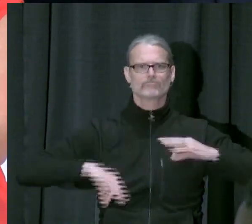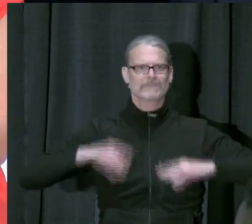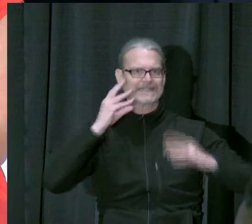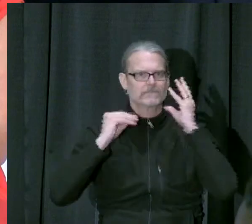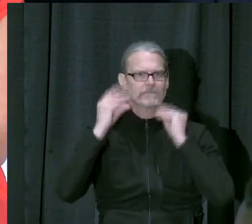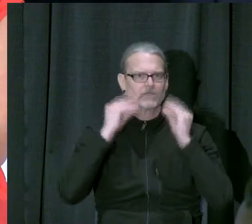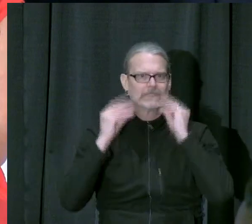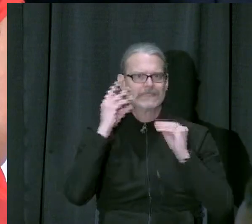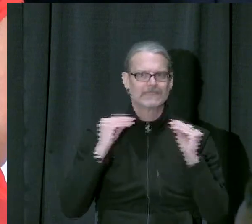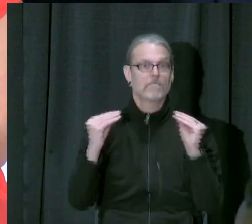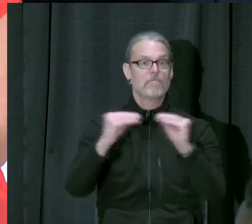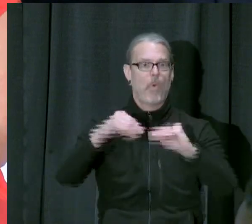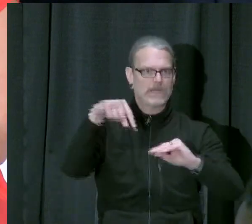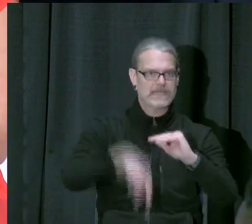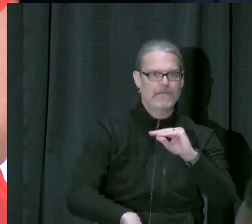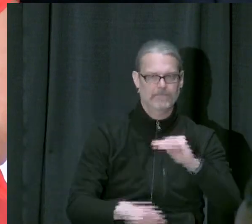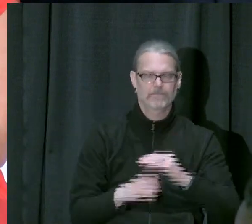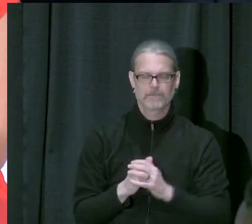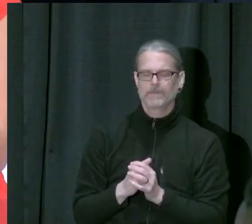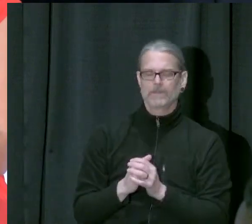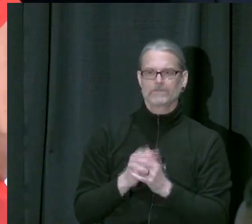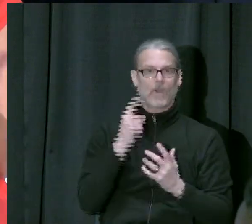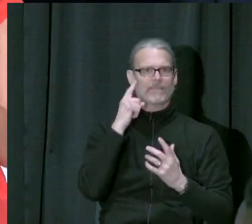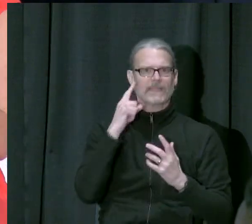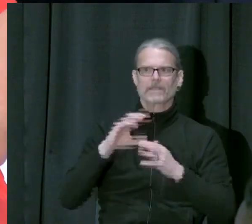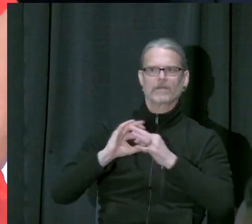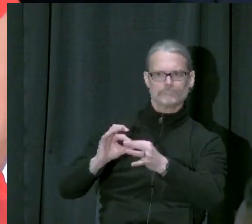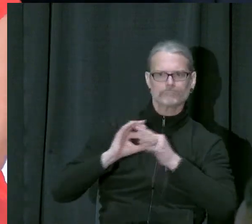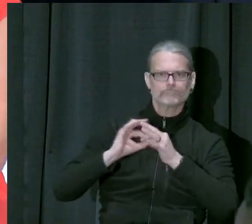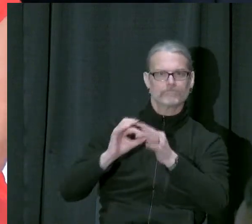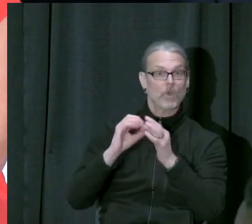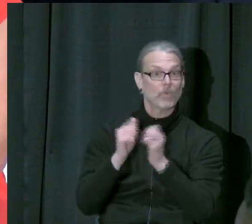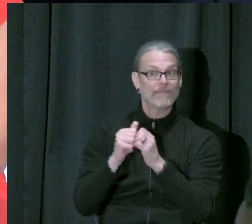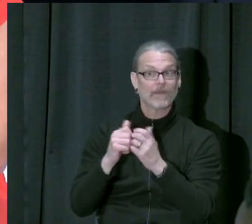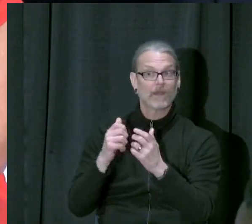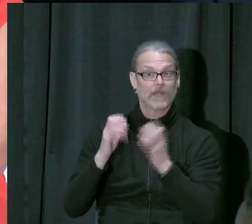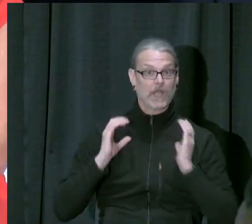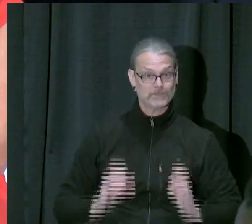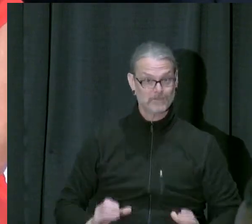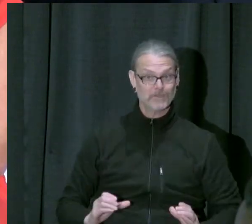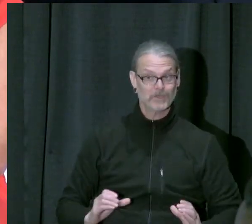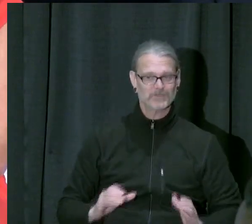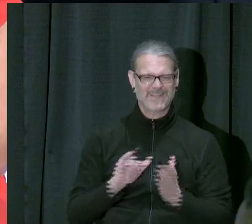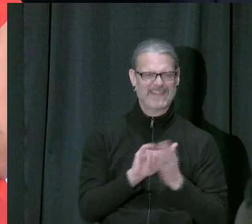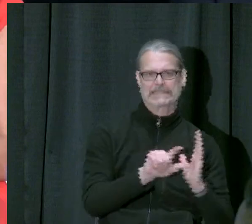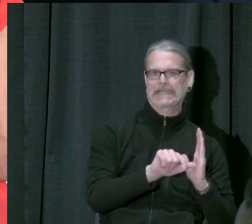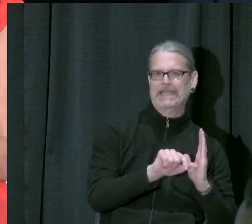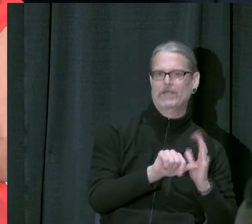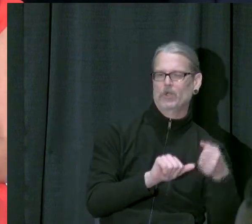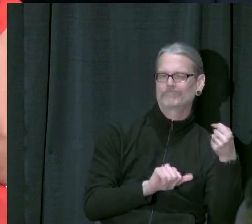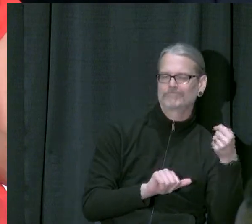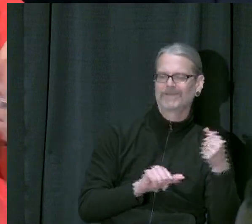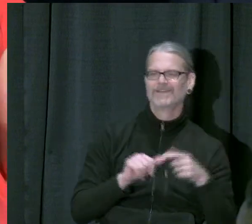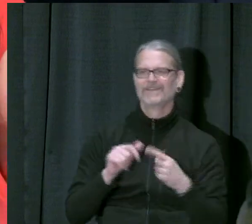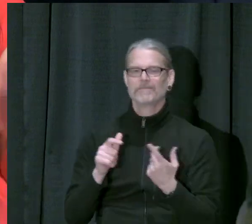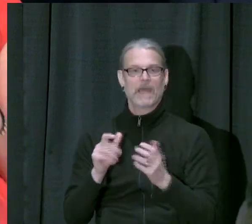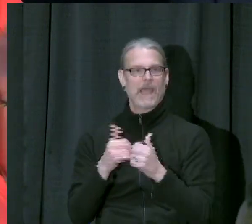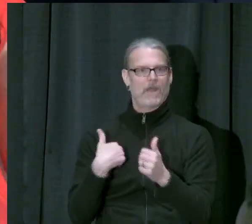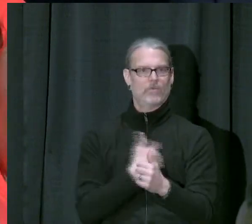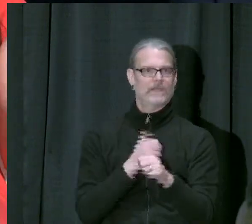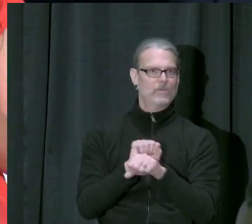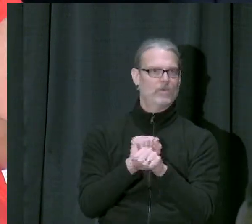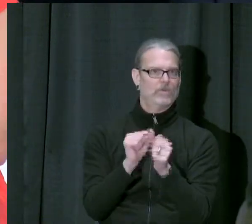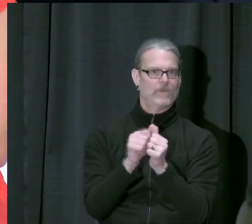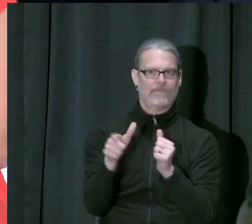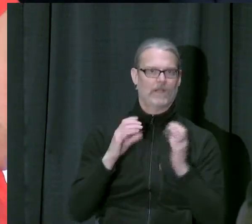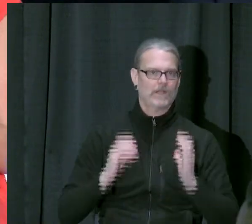mentioned building with customers. I think we'll get into our partnerships later, but that's really crucial of how we work with our customers at every